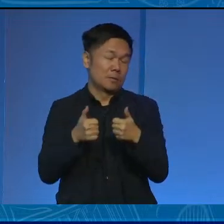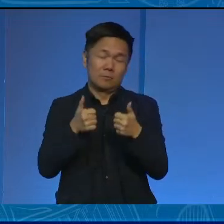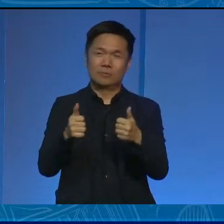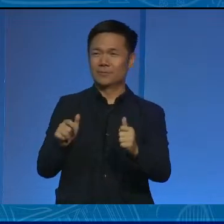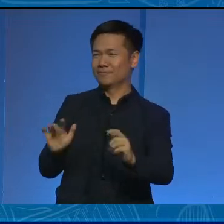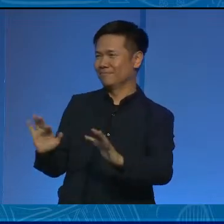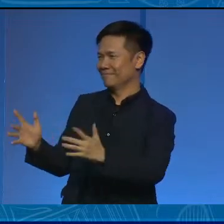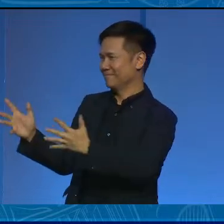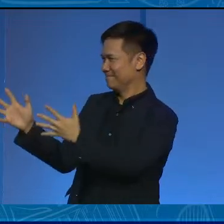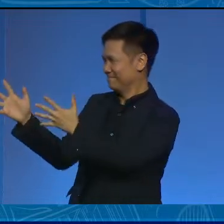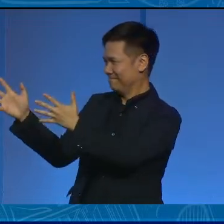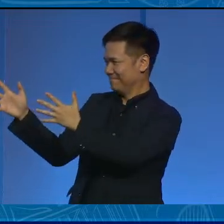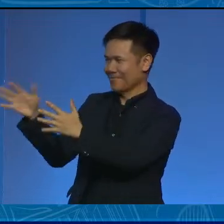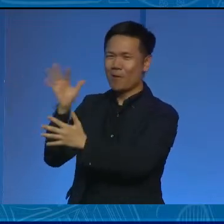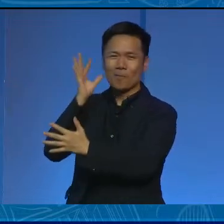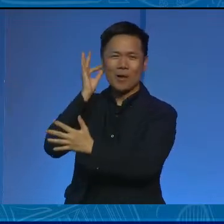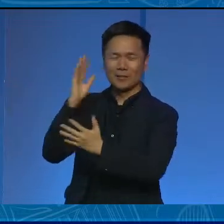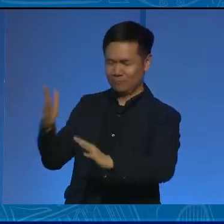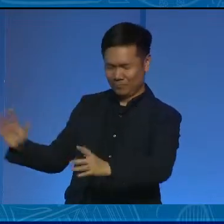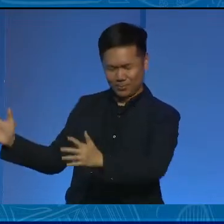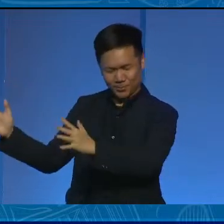hand for her, please.